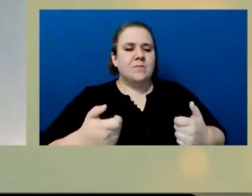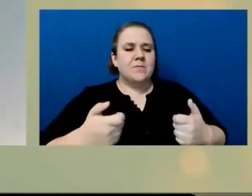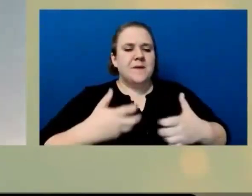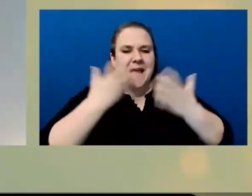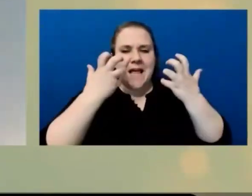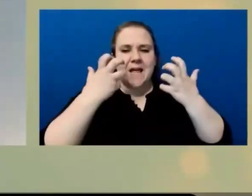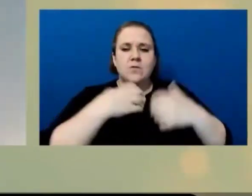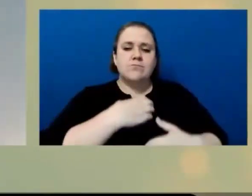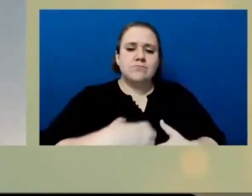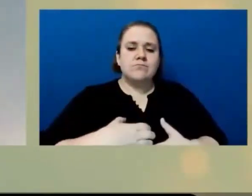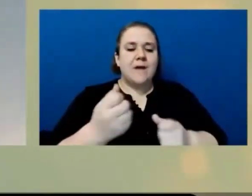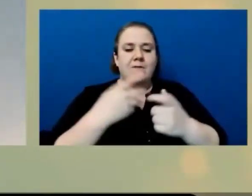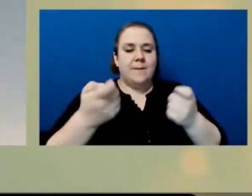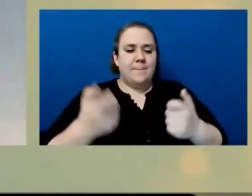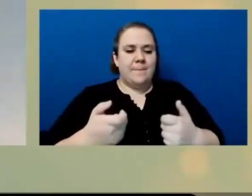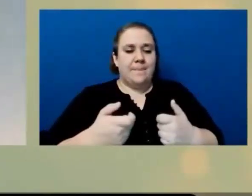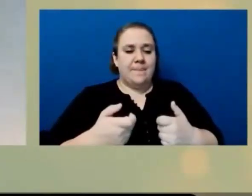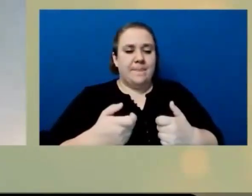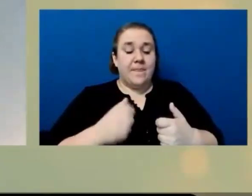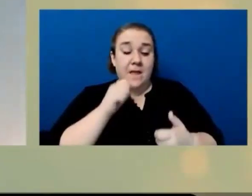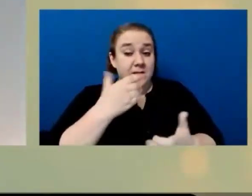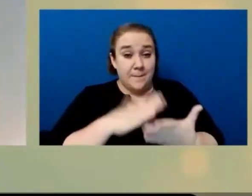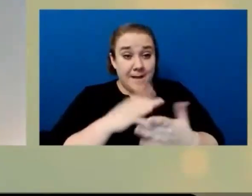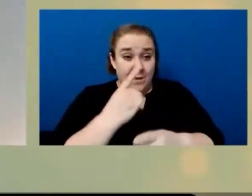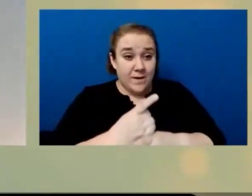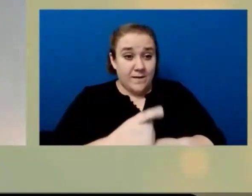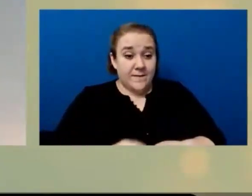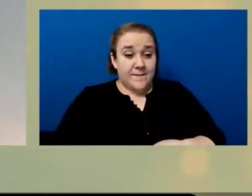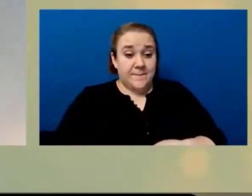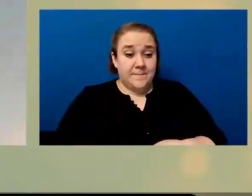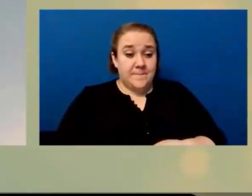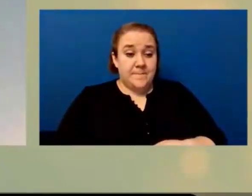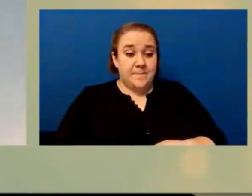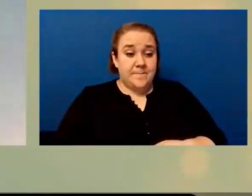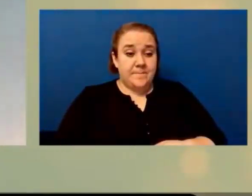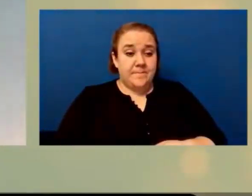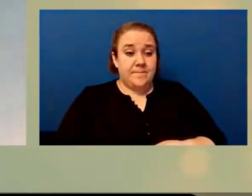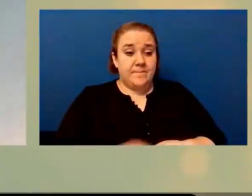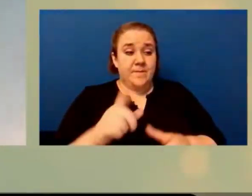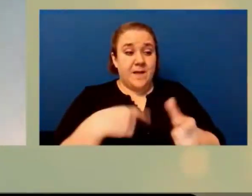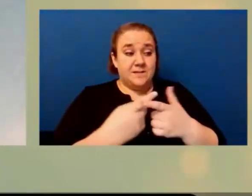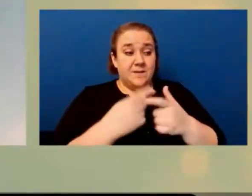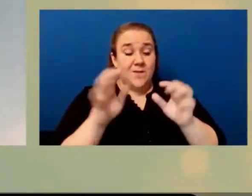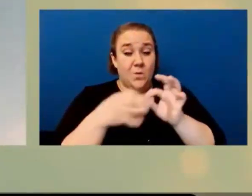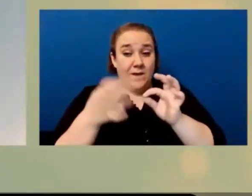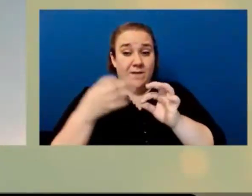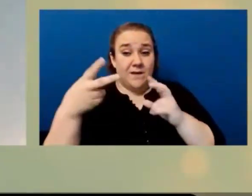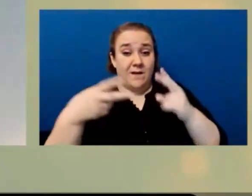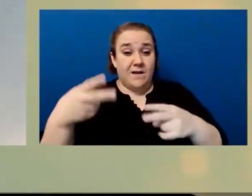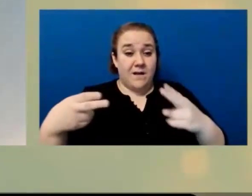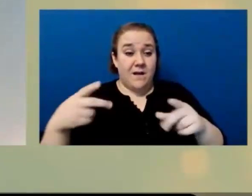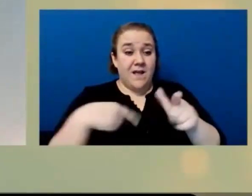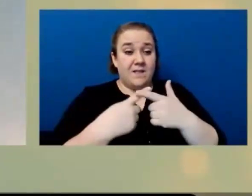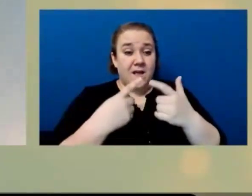Until it all begins to unravel, and our humanity leaves us too, and the weft of joy that